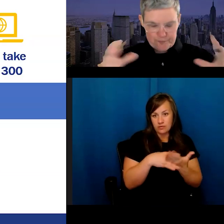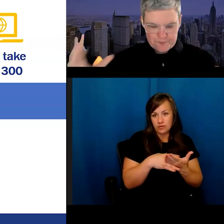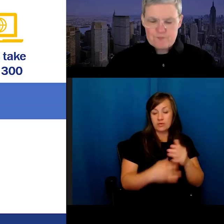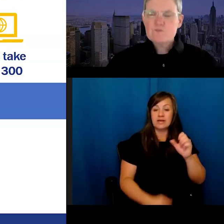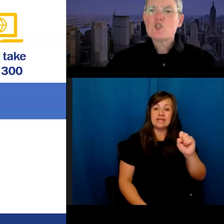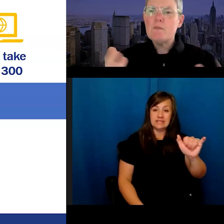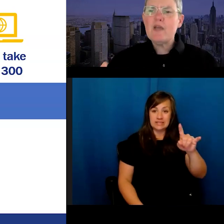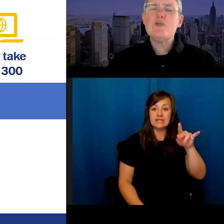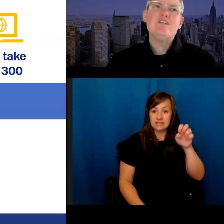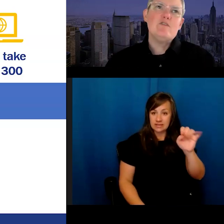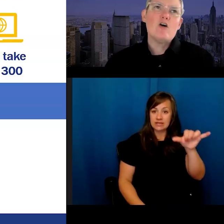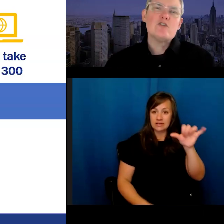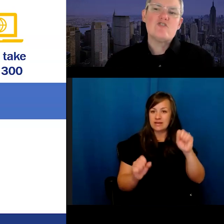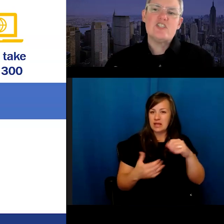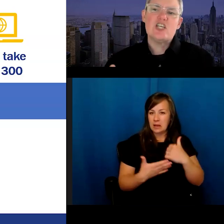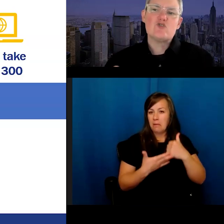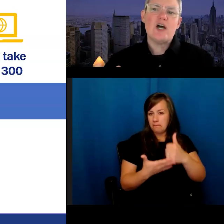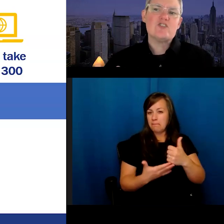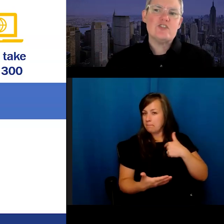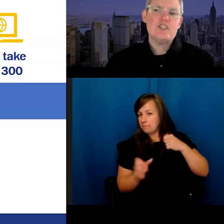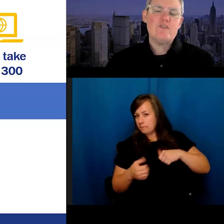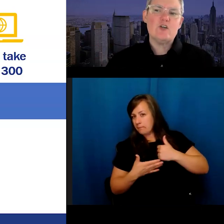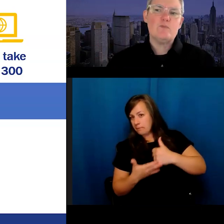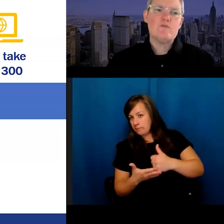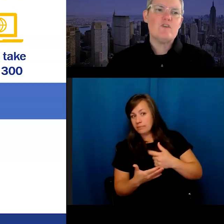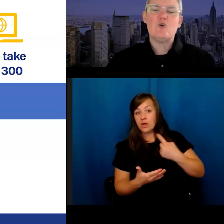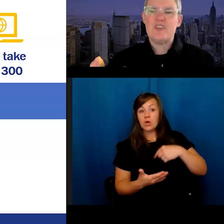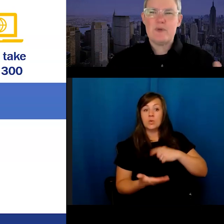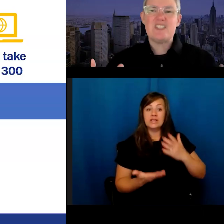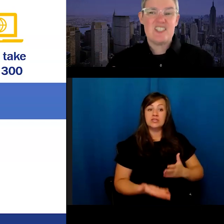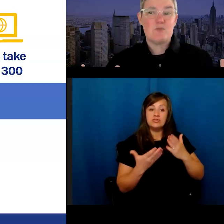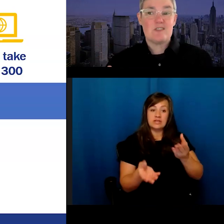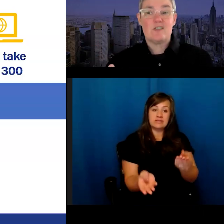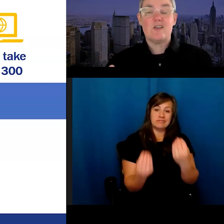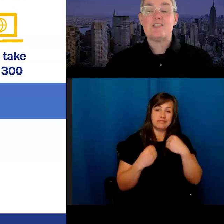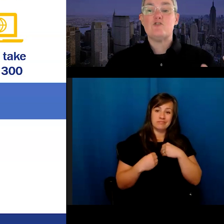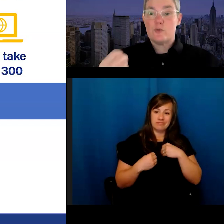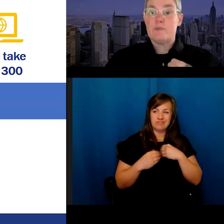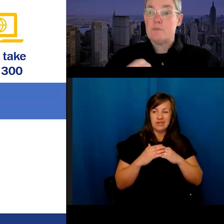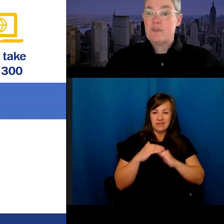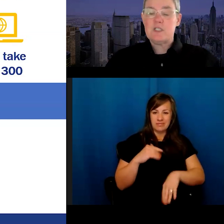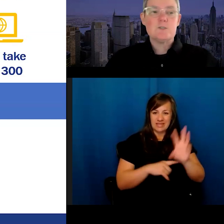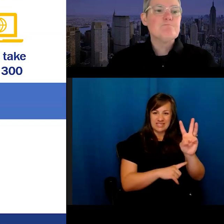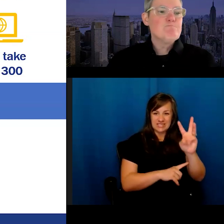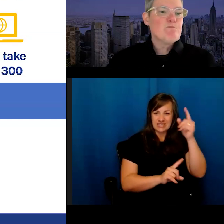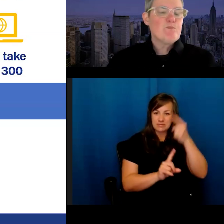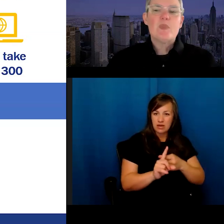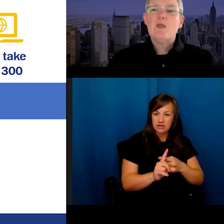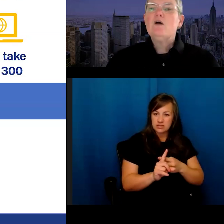you. We also usually suggest try to turn in your final portfolio within maybe 6 months of the class so you still remember